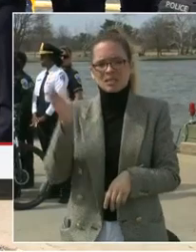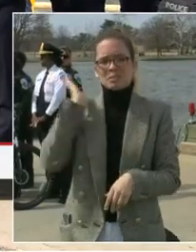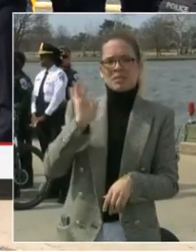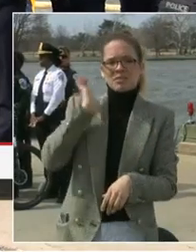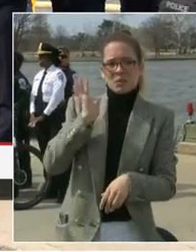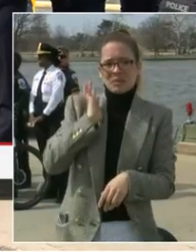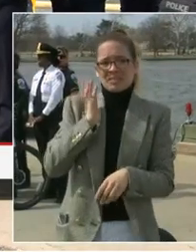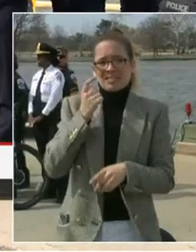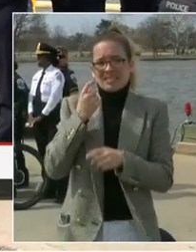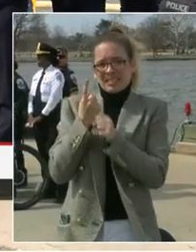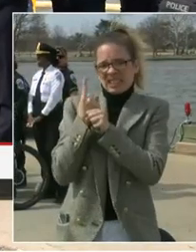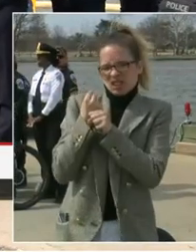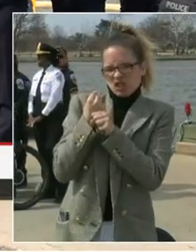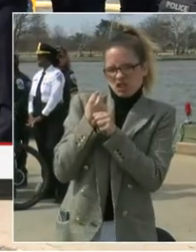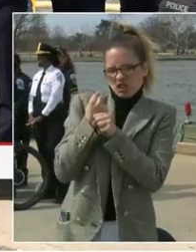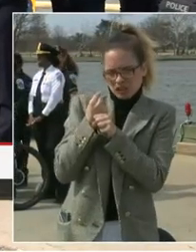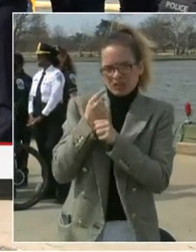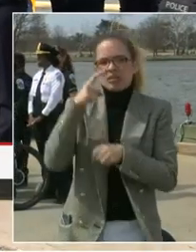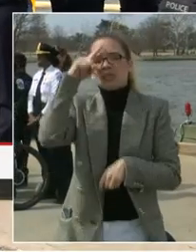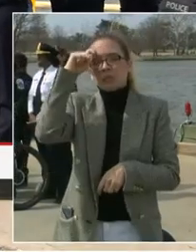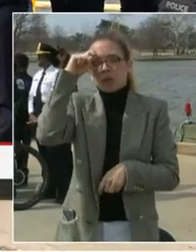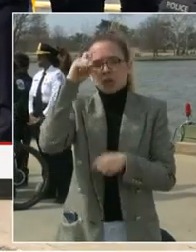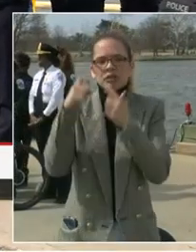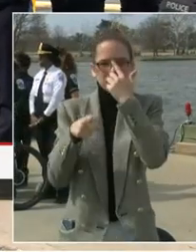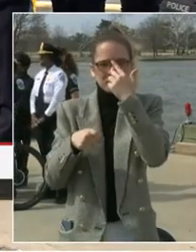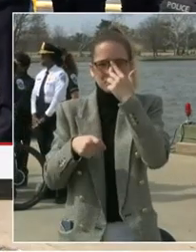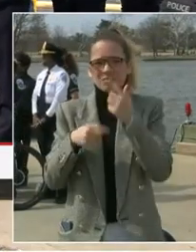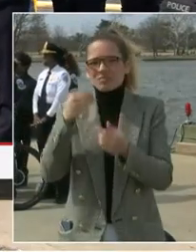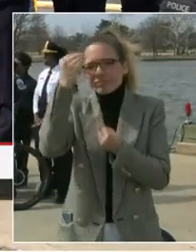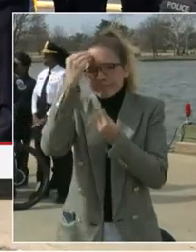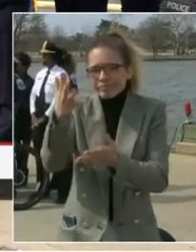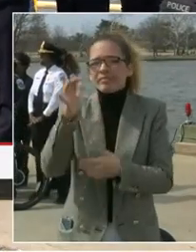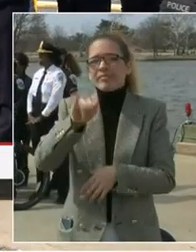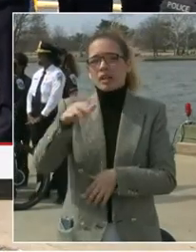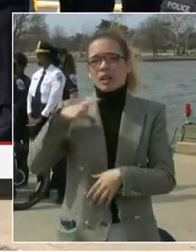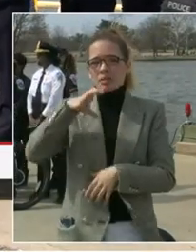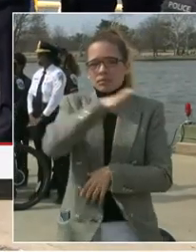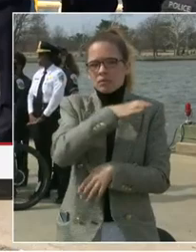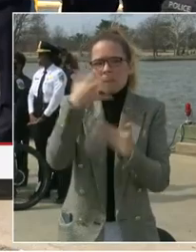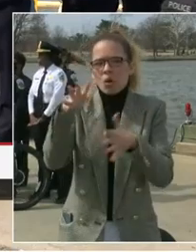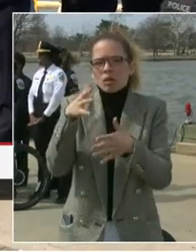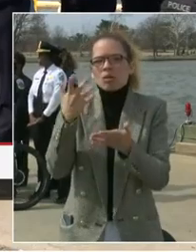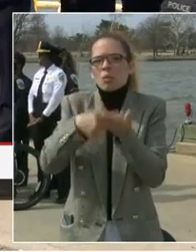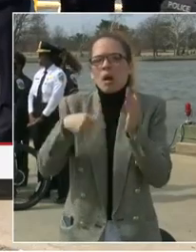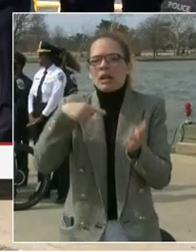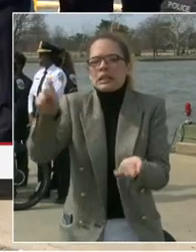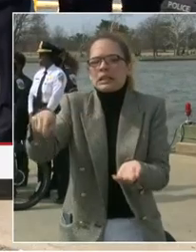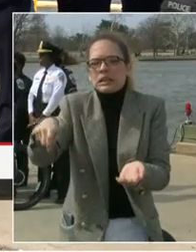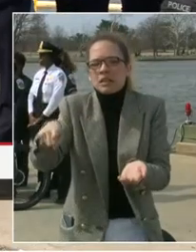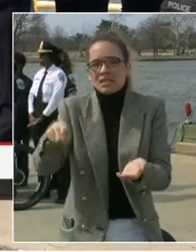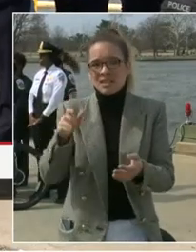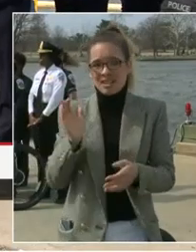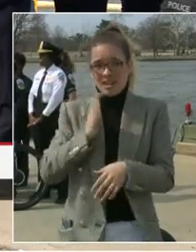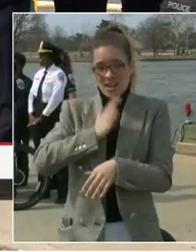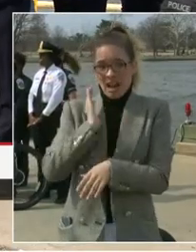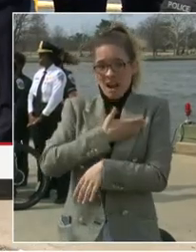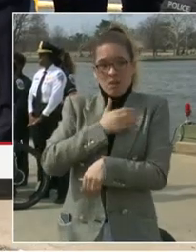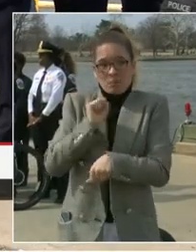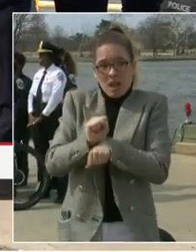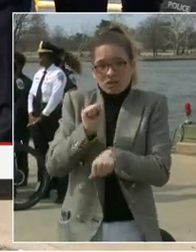last summer, we have let the council know what we need. Listen, our job, the chief's job, is to